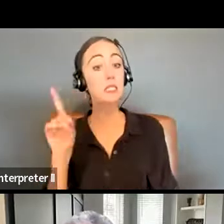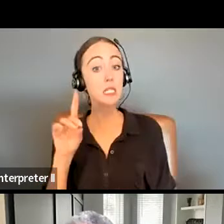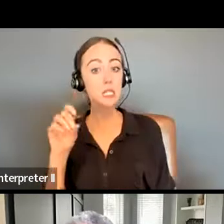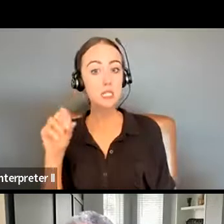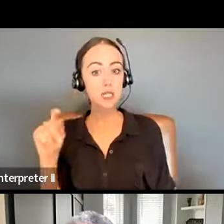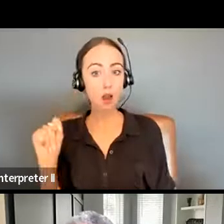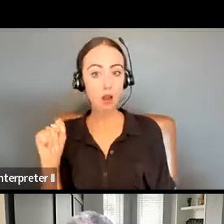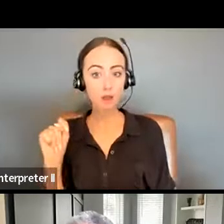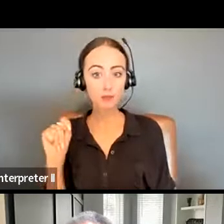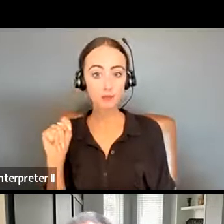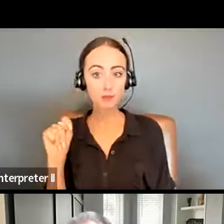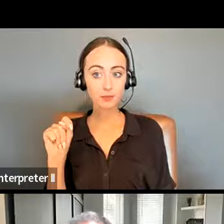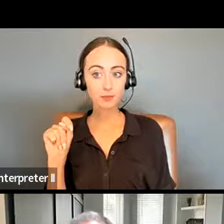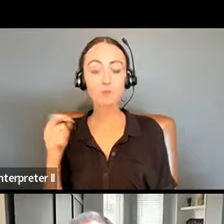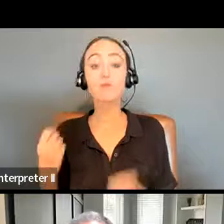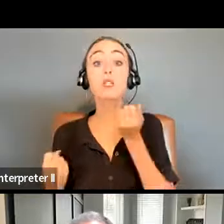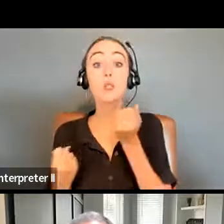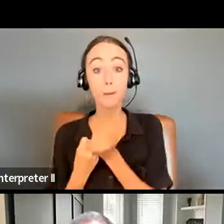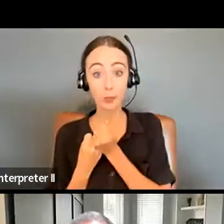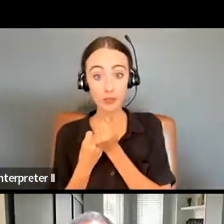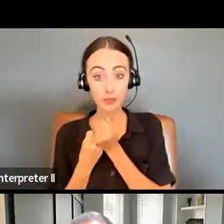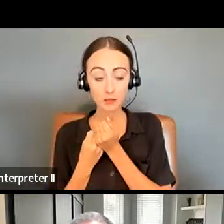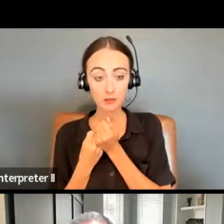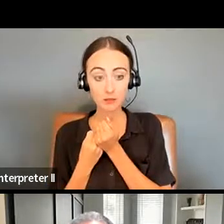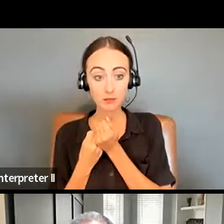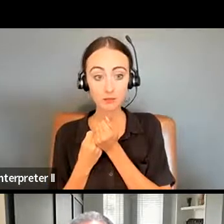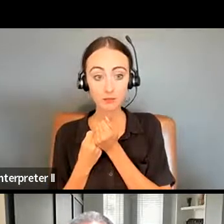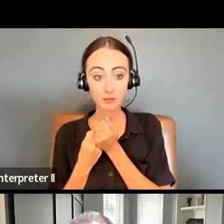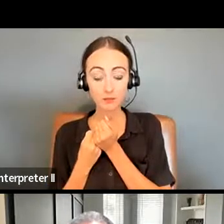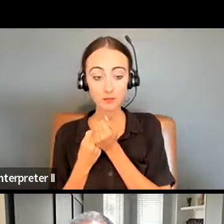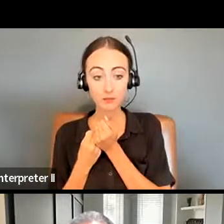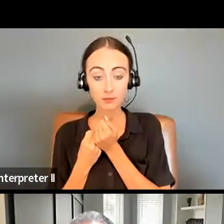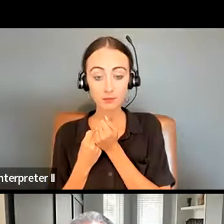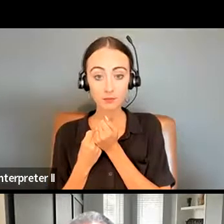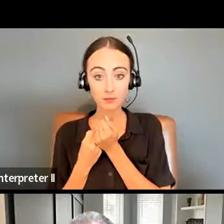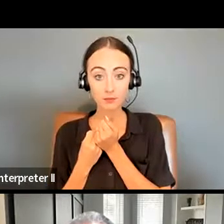DDOT supports this, and